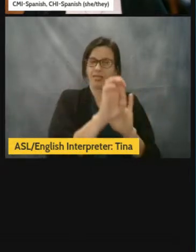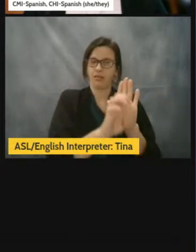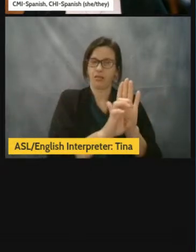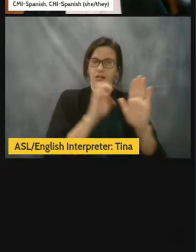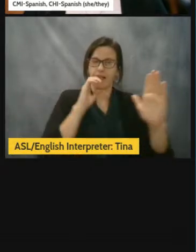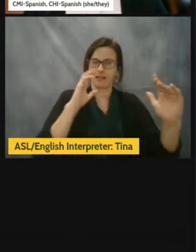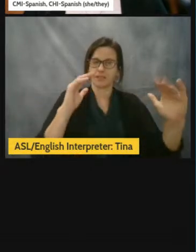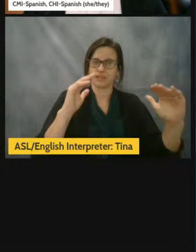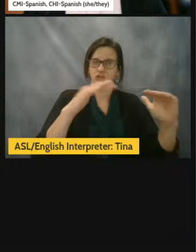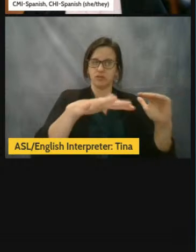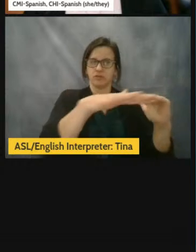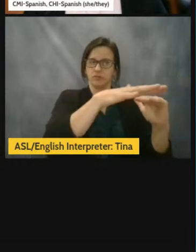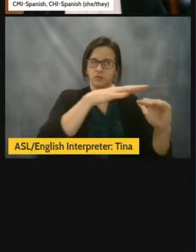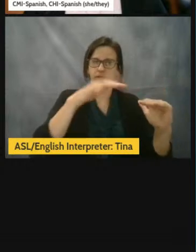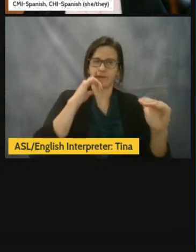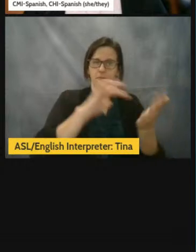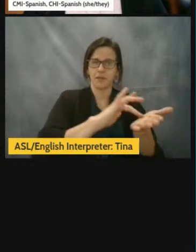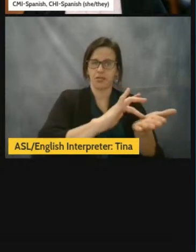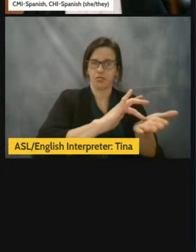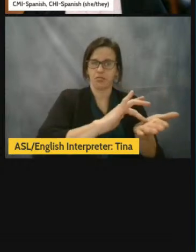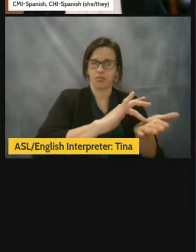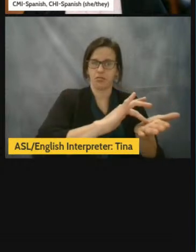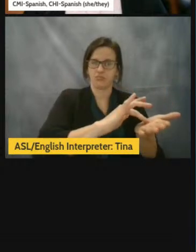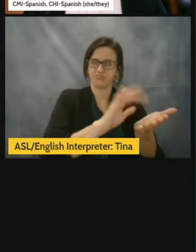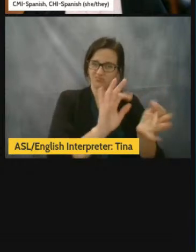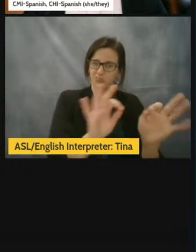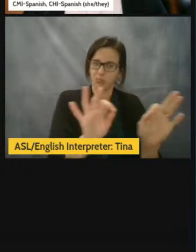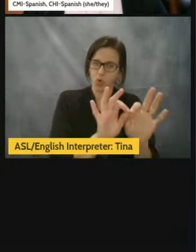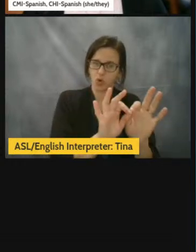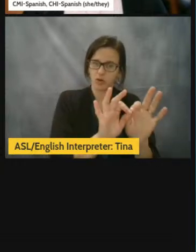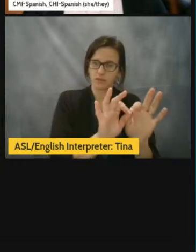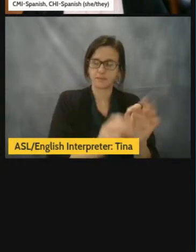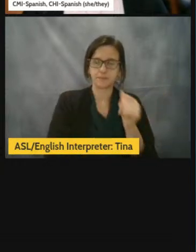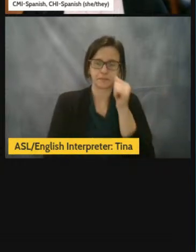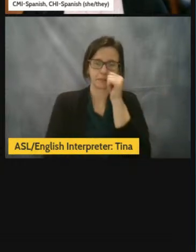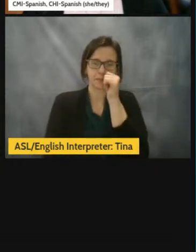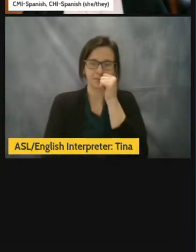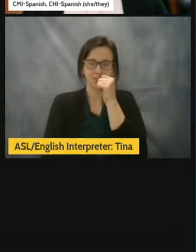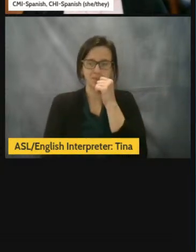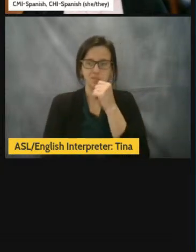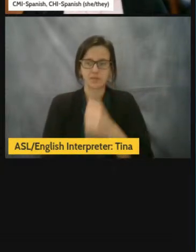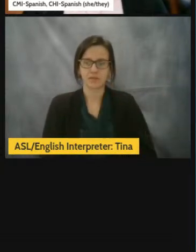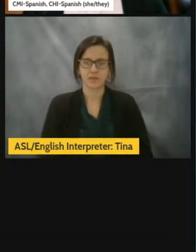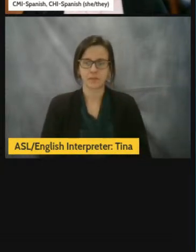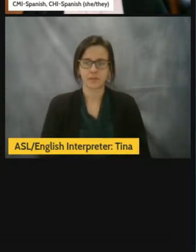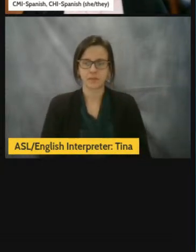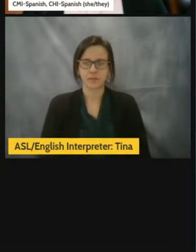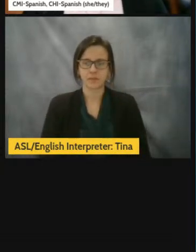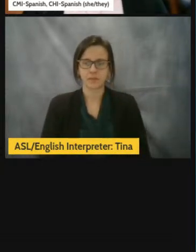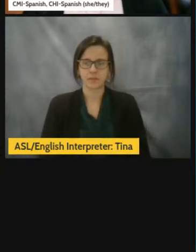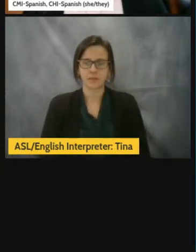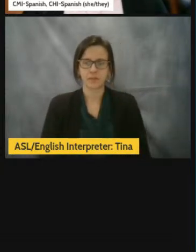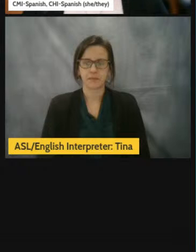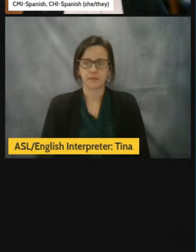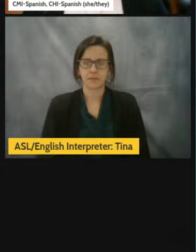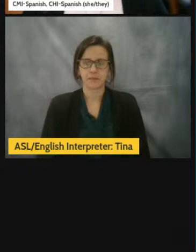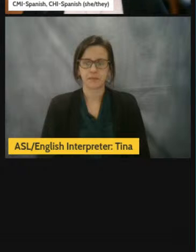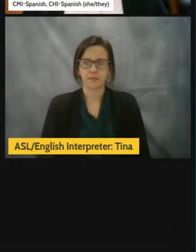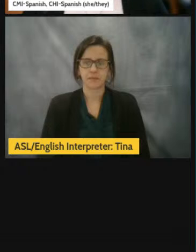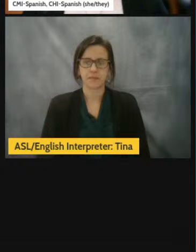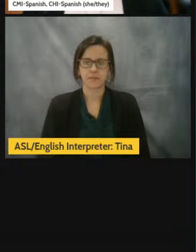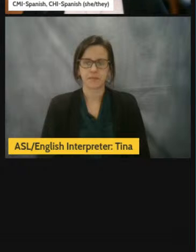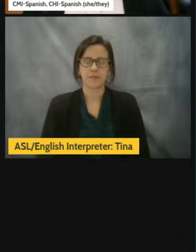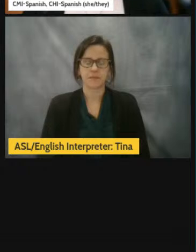within those settings. That is important. So beneficence is